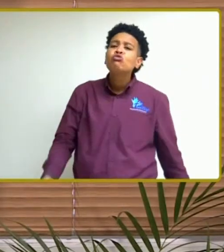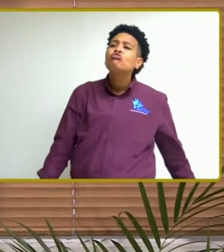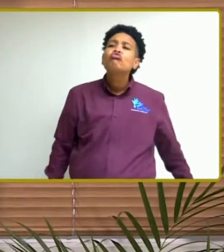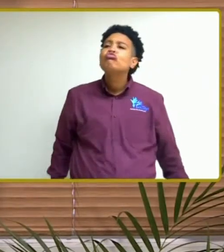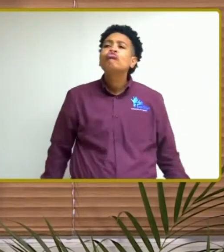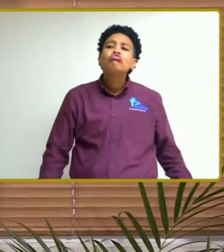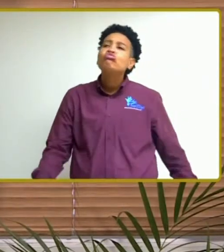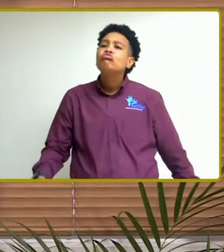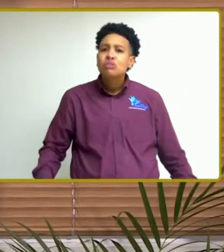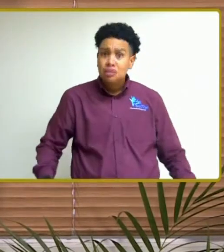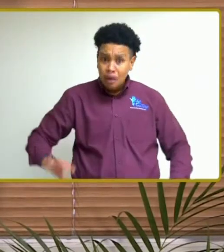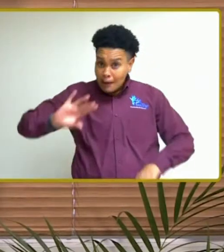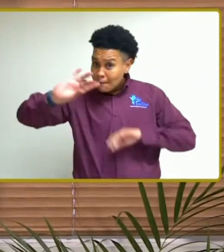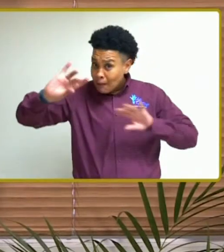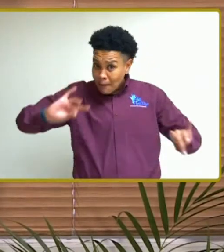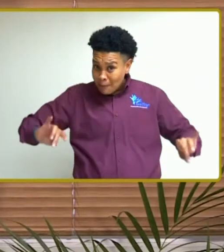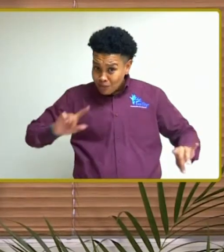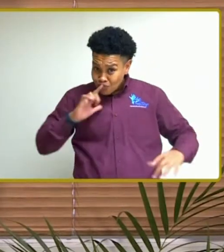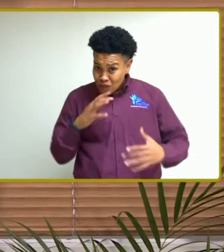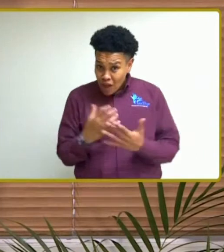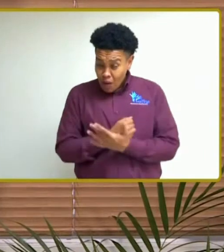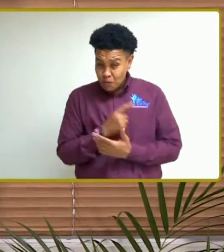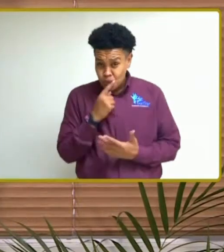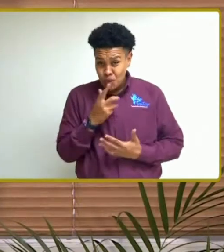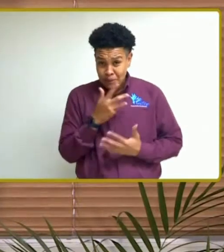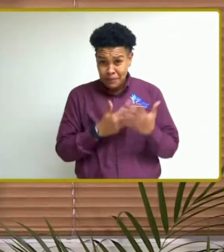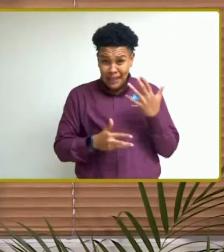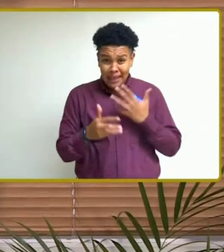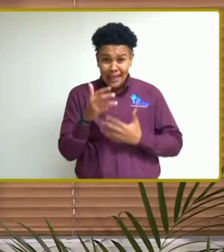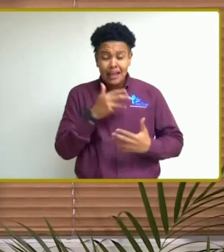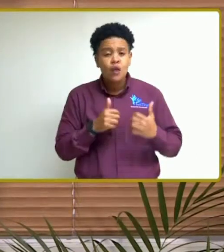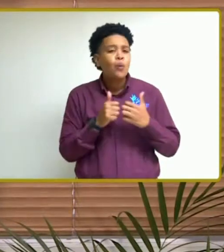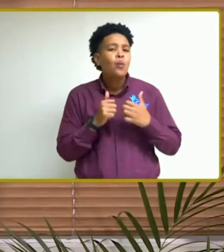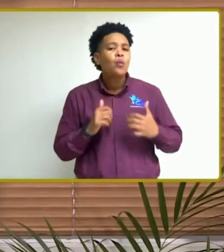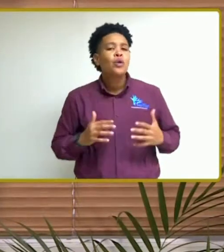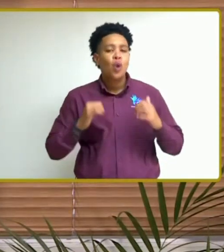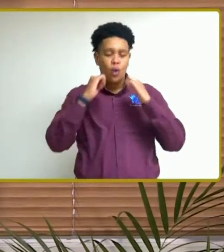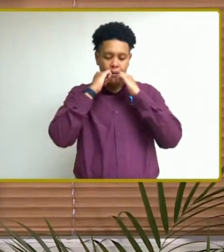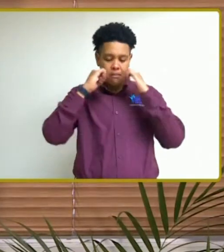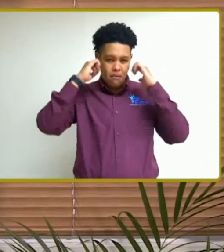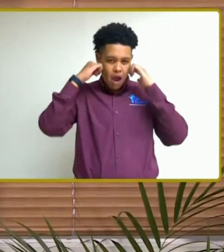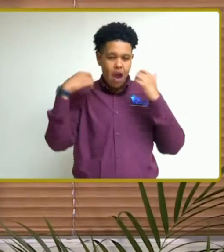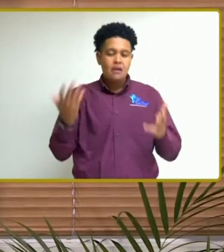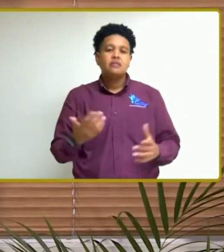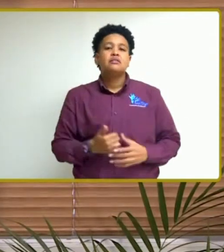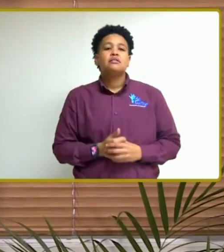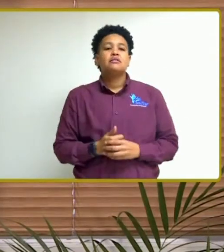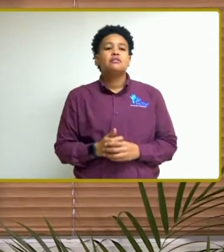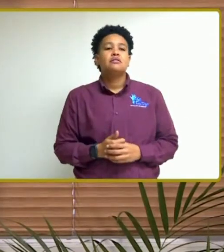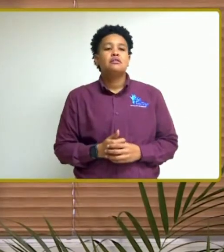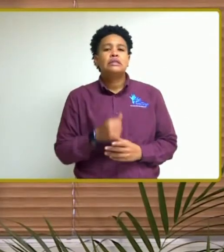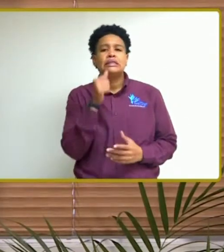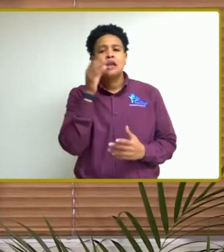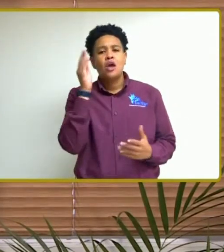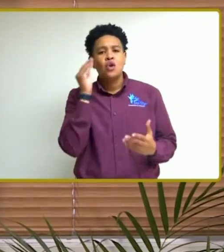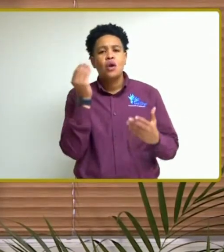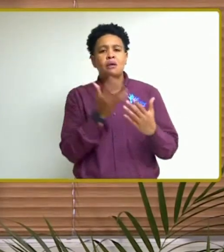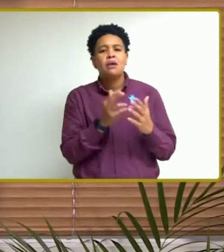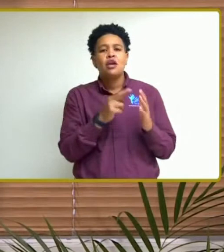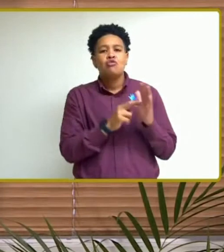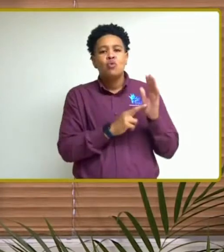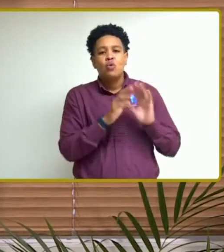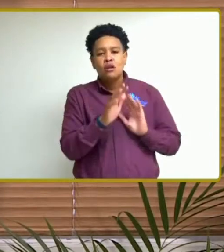the opportunity to mingle without the mask, not obeying the